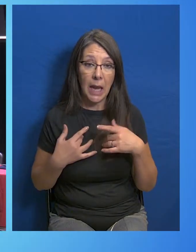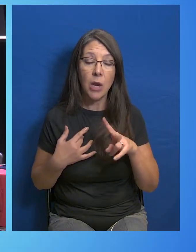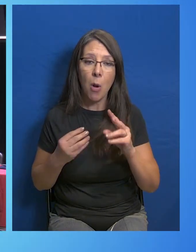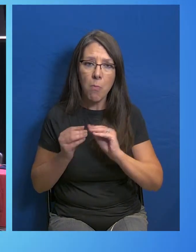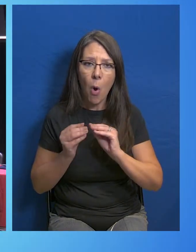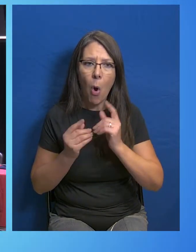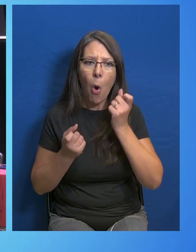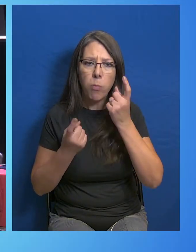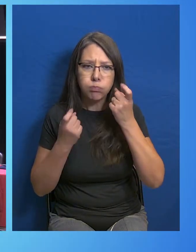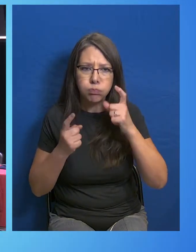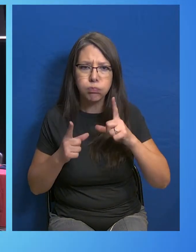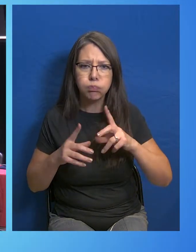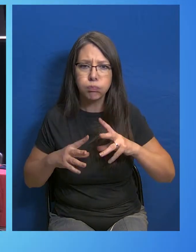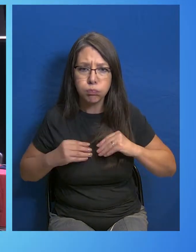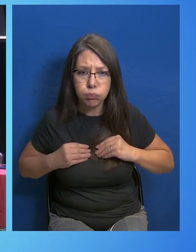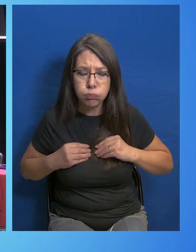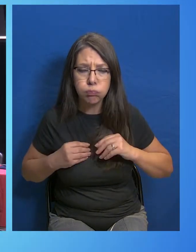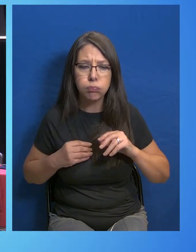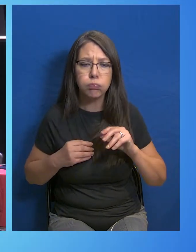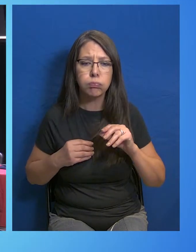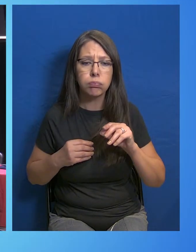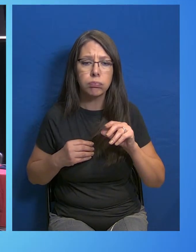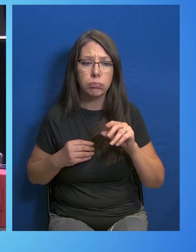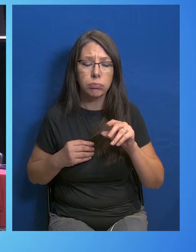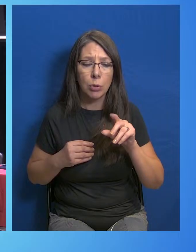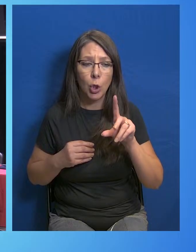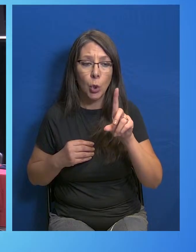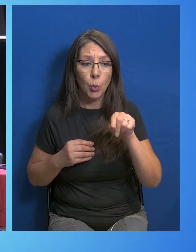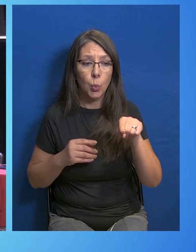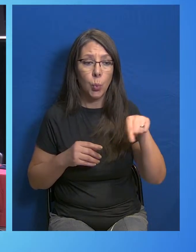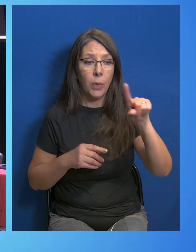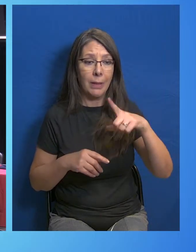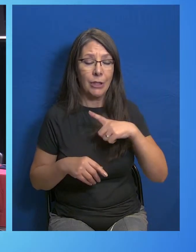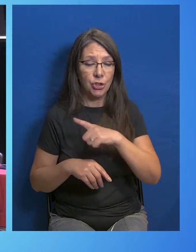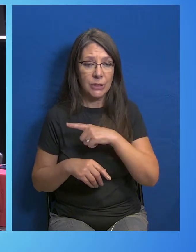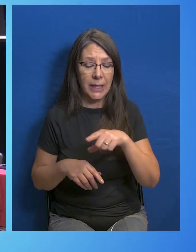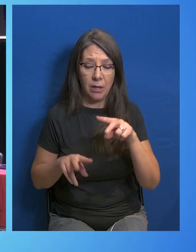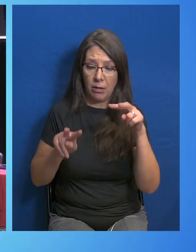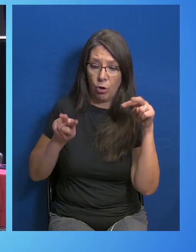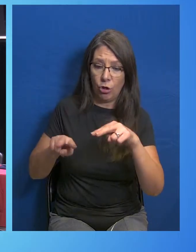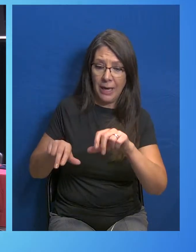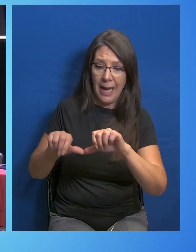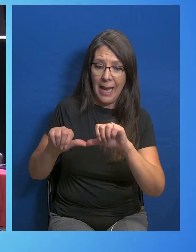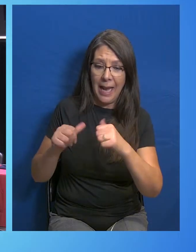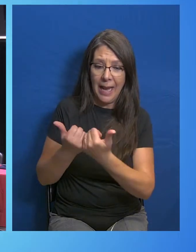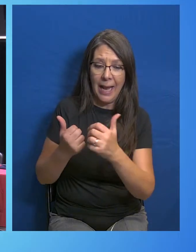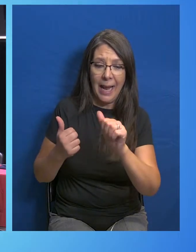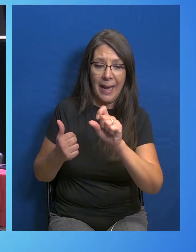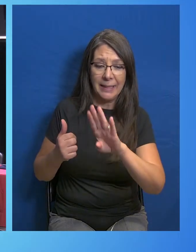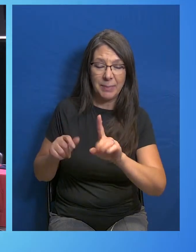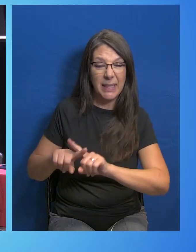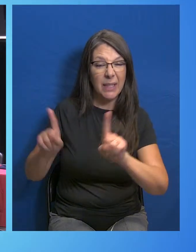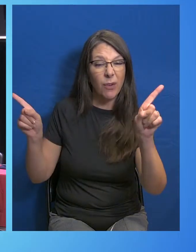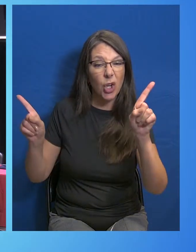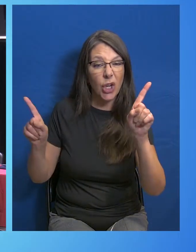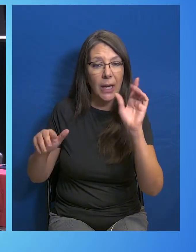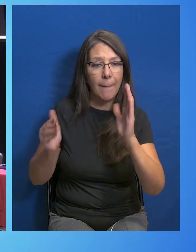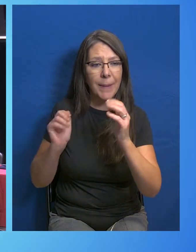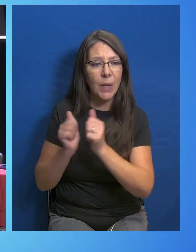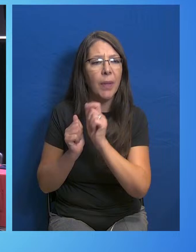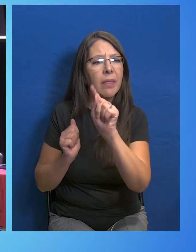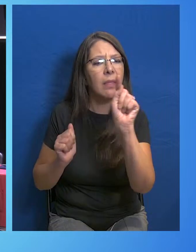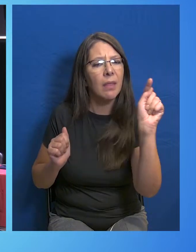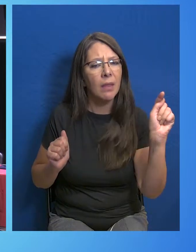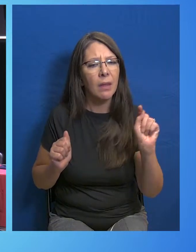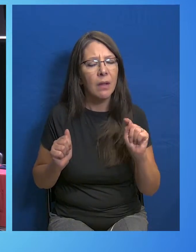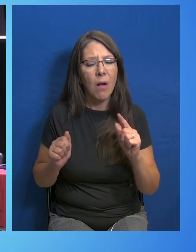Do they see that we're different than a general state agency? What does that kind of look like comparatively from your past experience